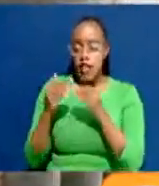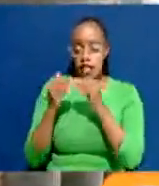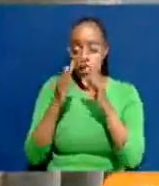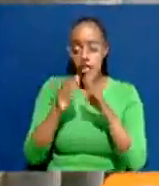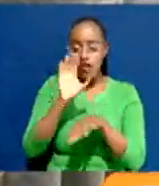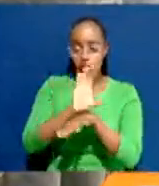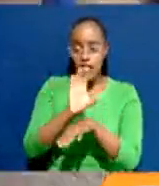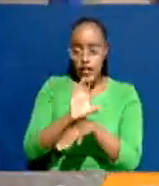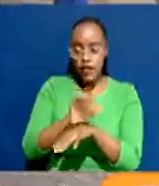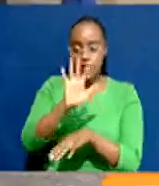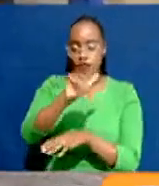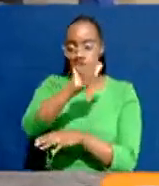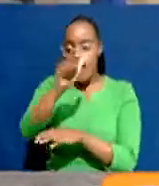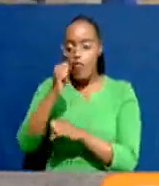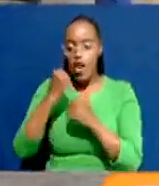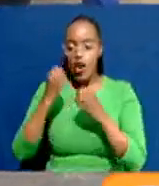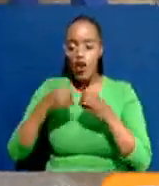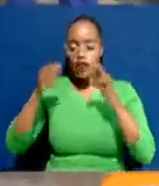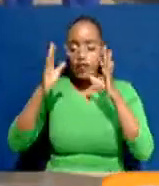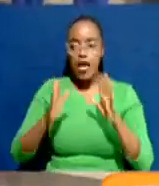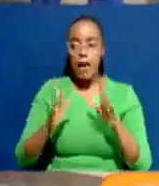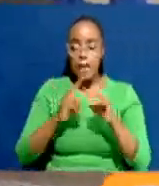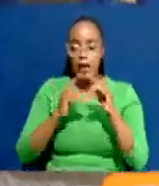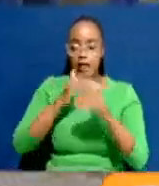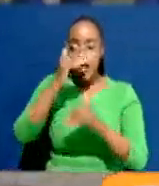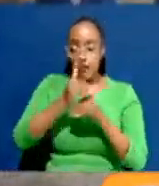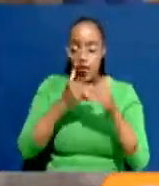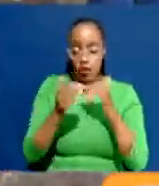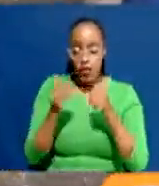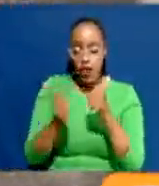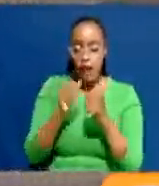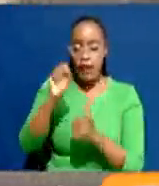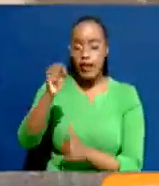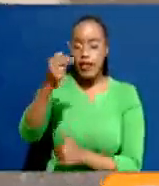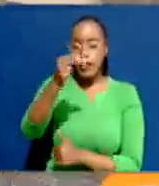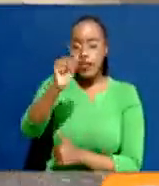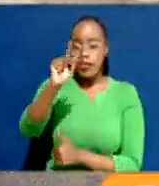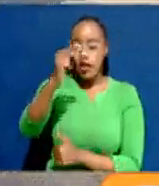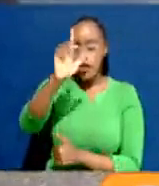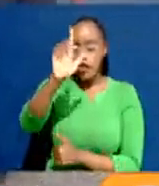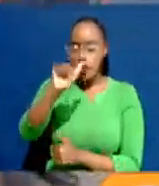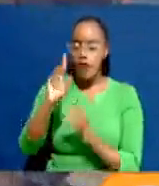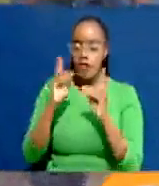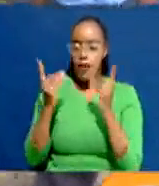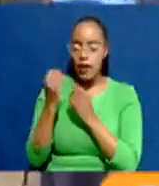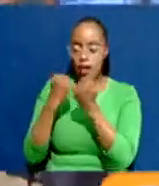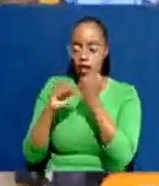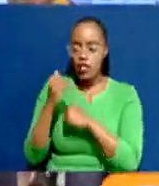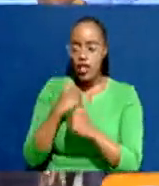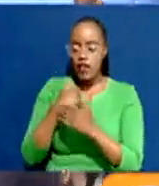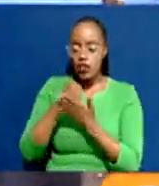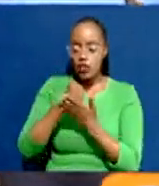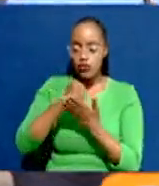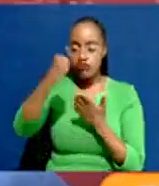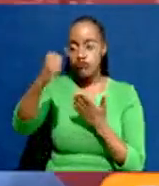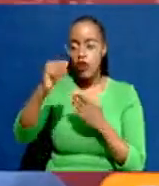church with five other officials. But following the events in Shakahola, the department has taken steps to deregister